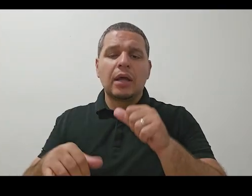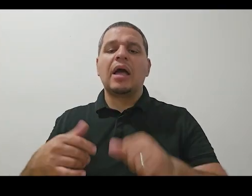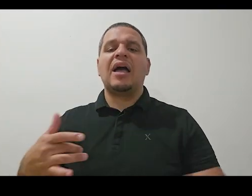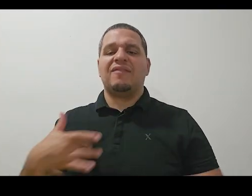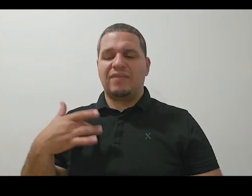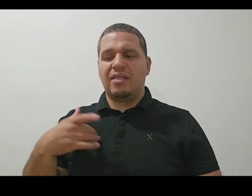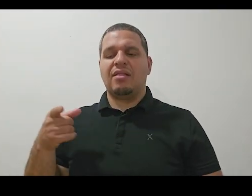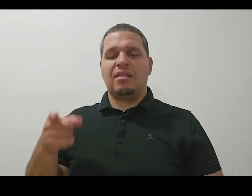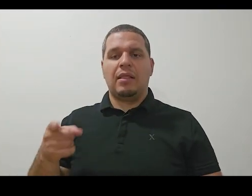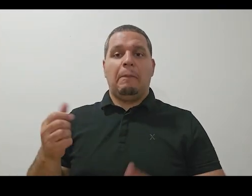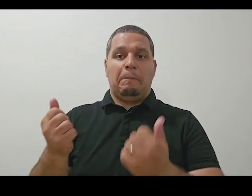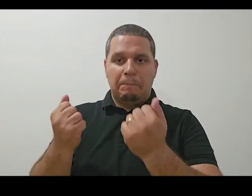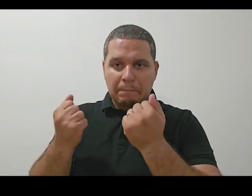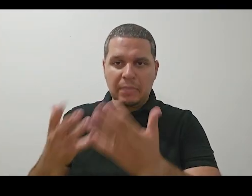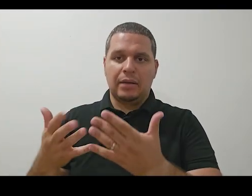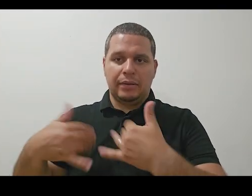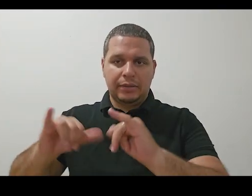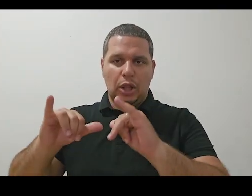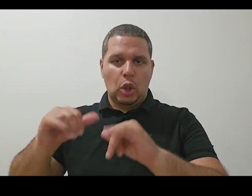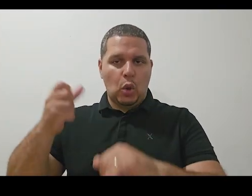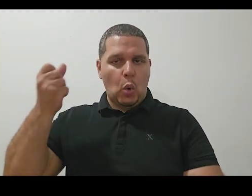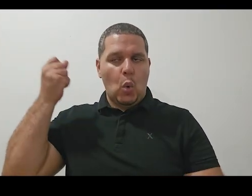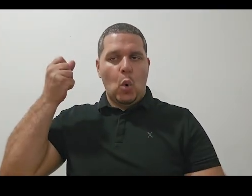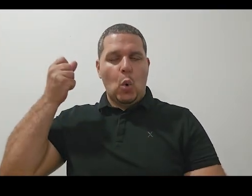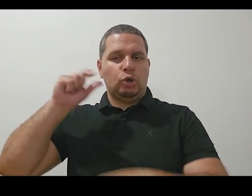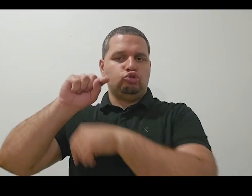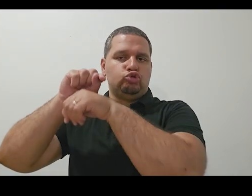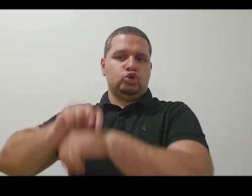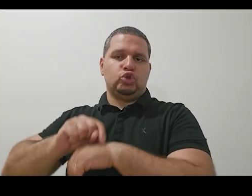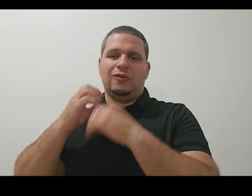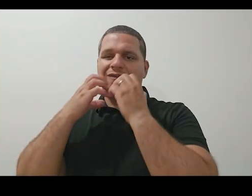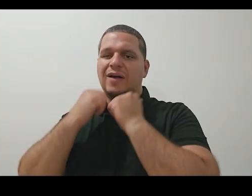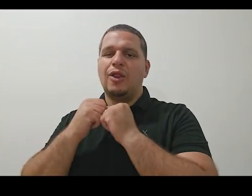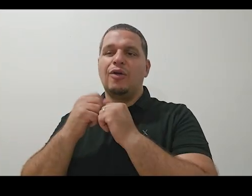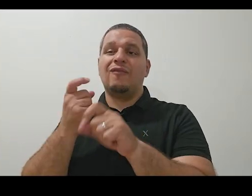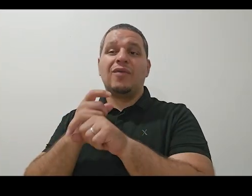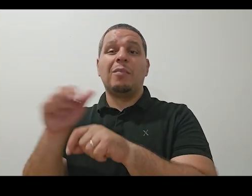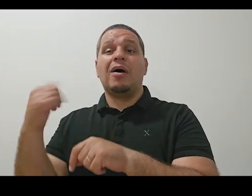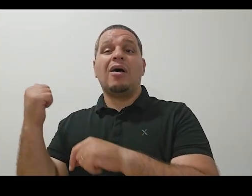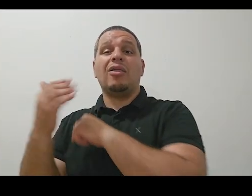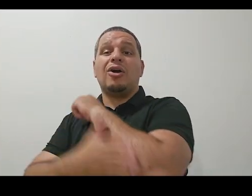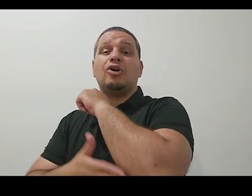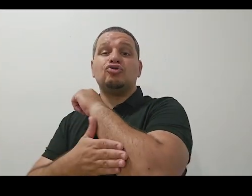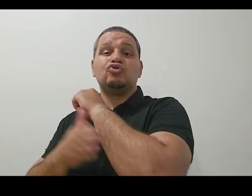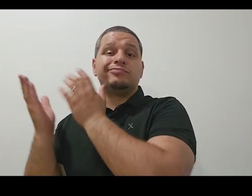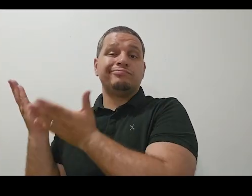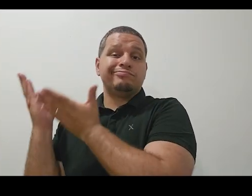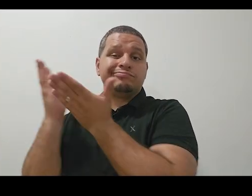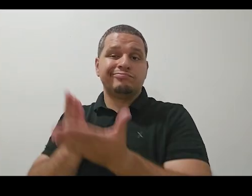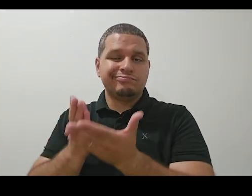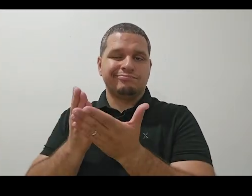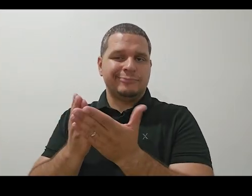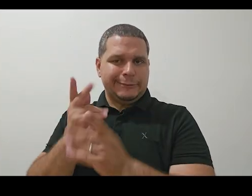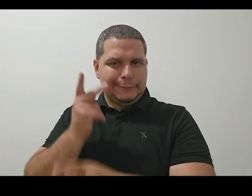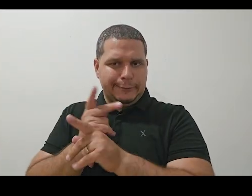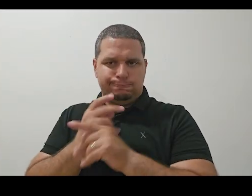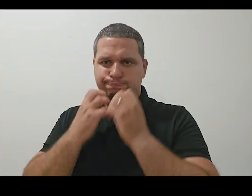I feel many of them still hold the very traditional values they carry here from the home country.